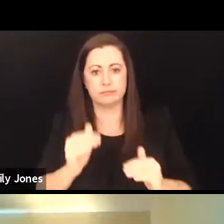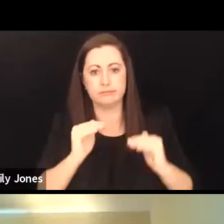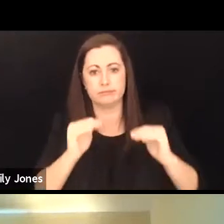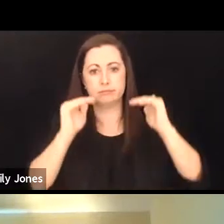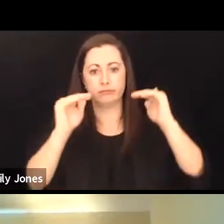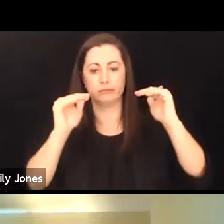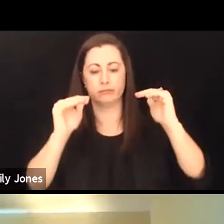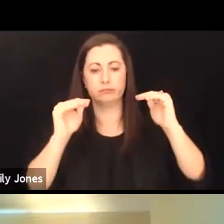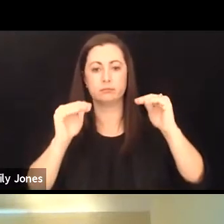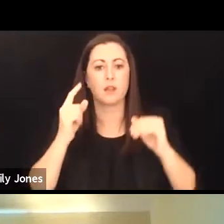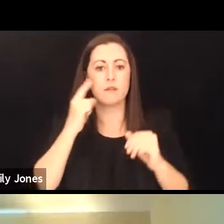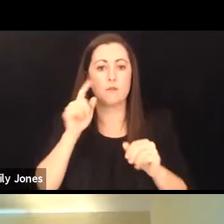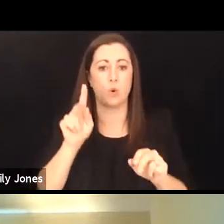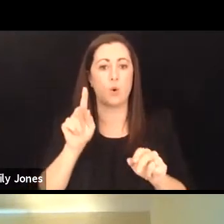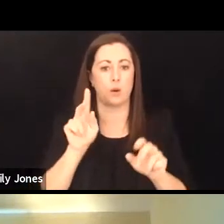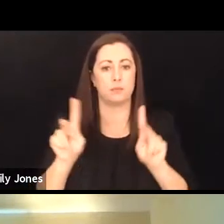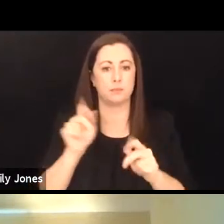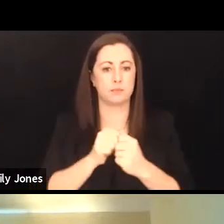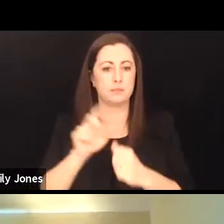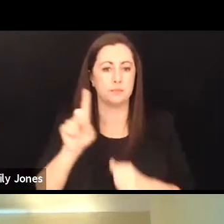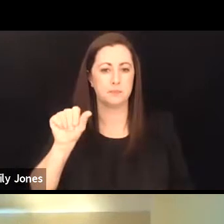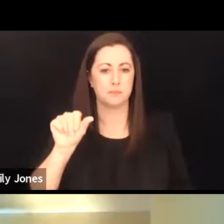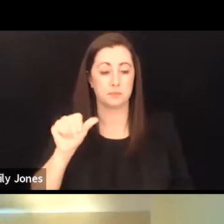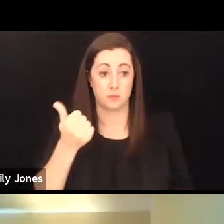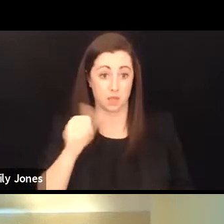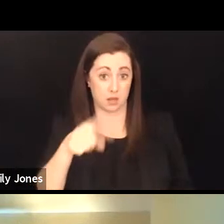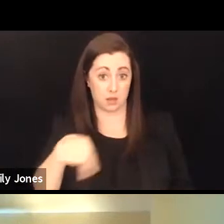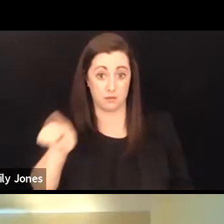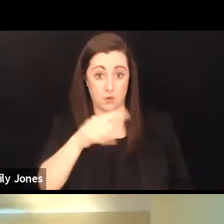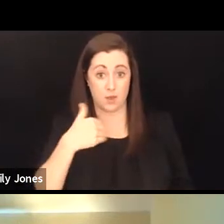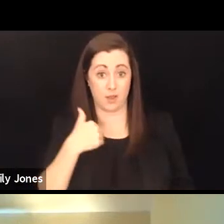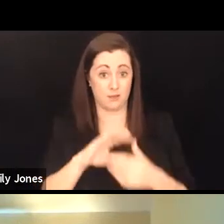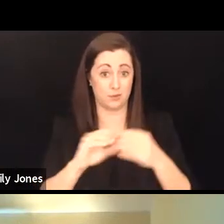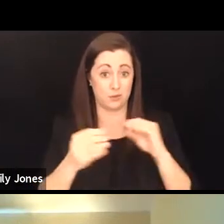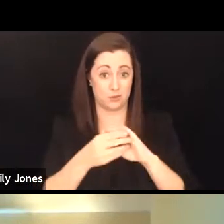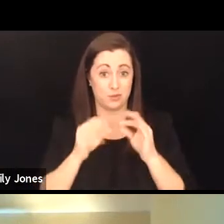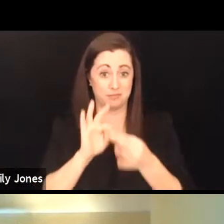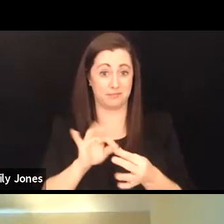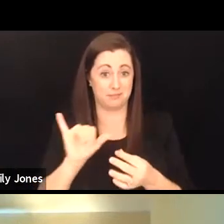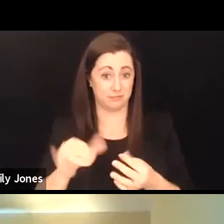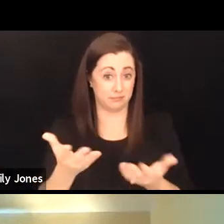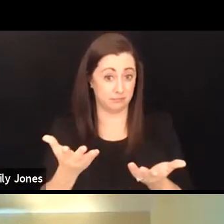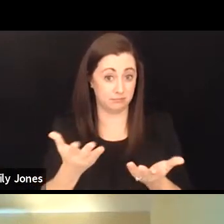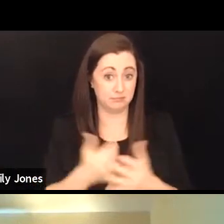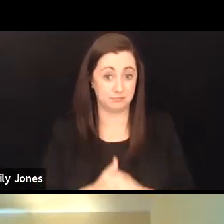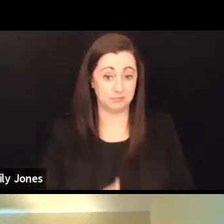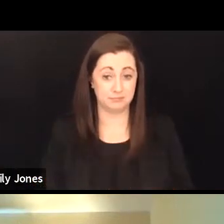for employees with disabilities? And do any of you have any stories in regard to that?